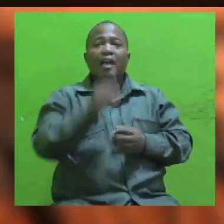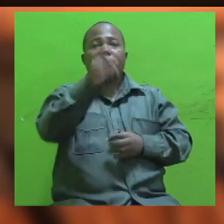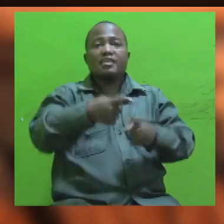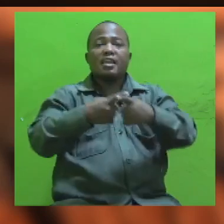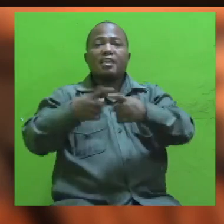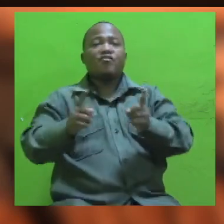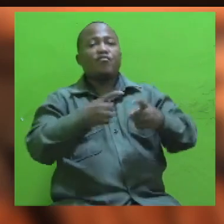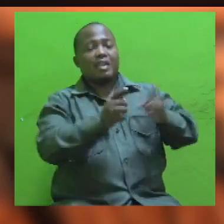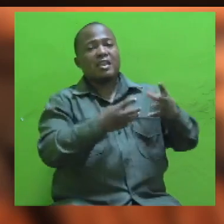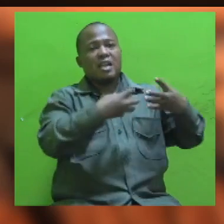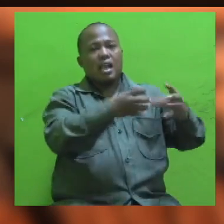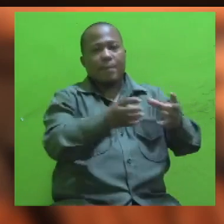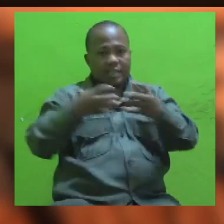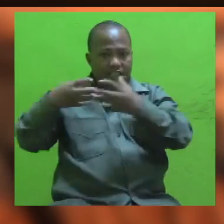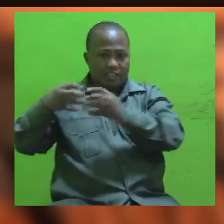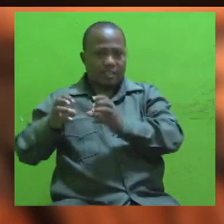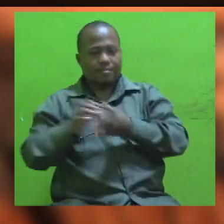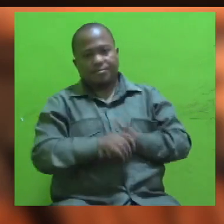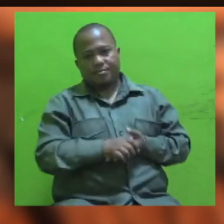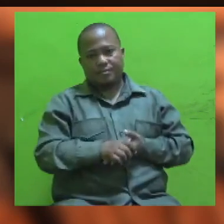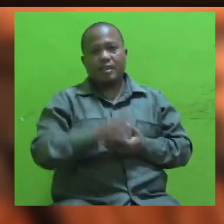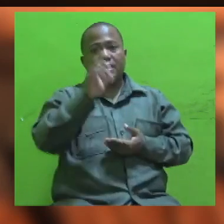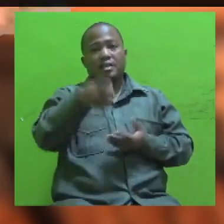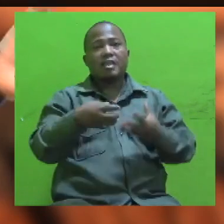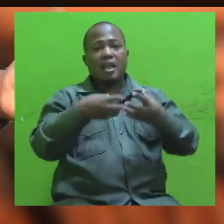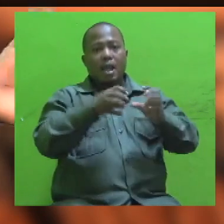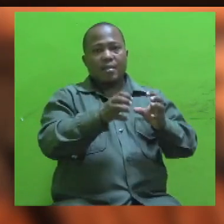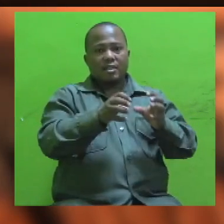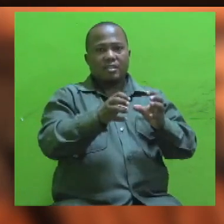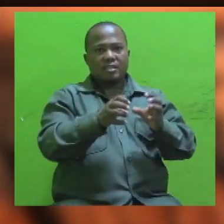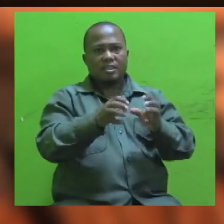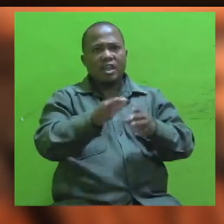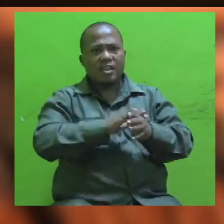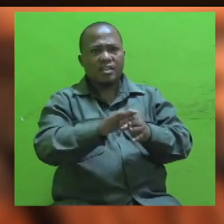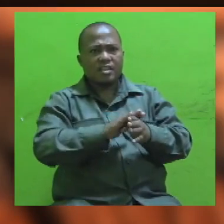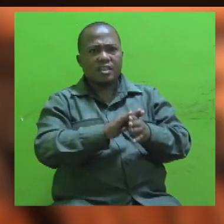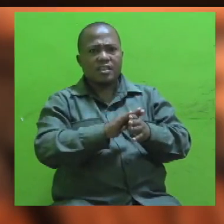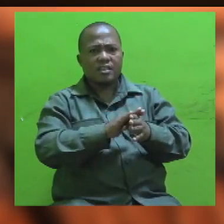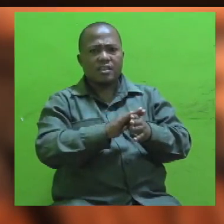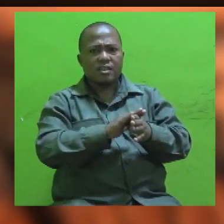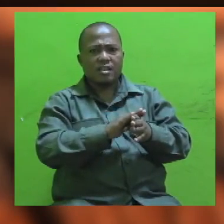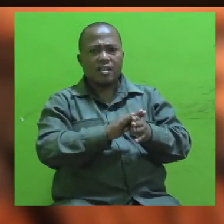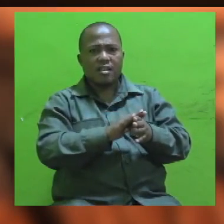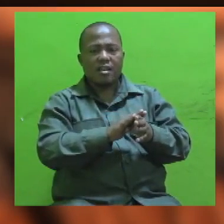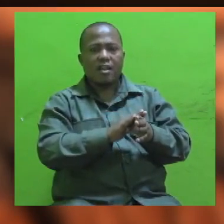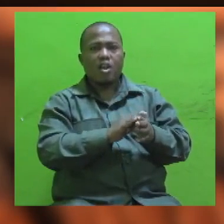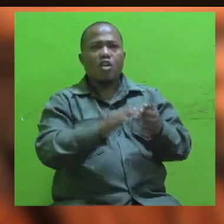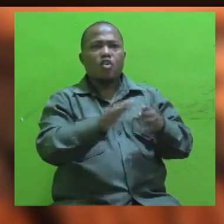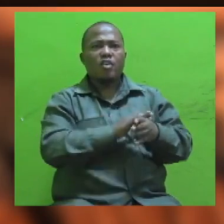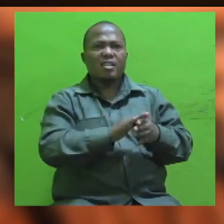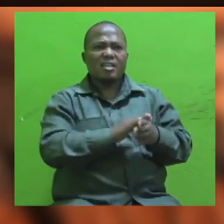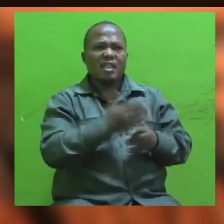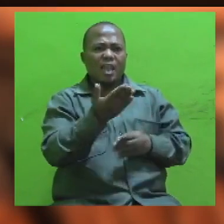different committees in the village. There are different committees. There is a committee concerning planning, There's a committee concerning finance,